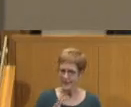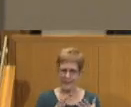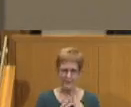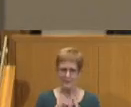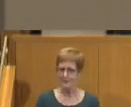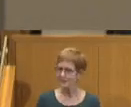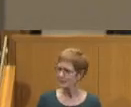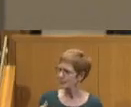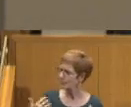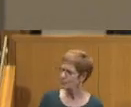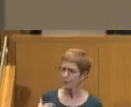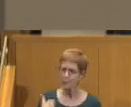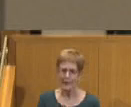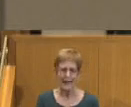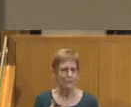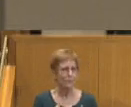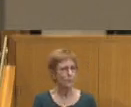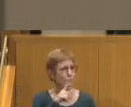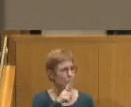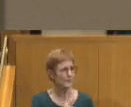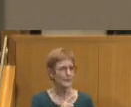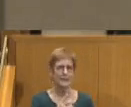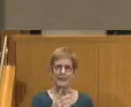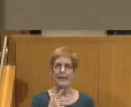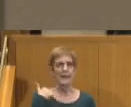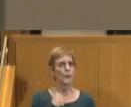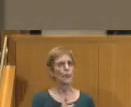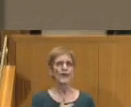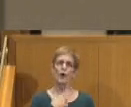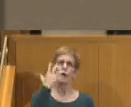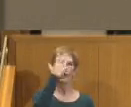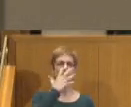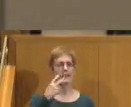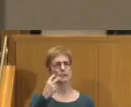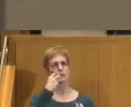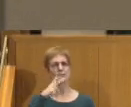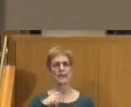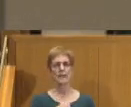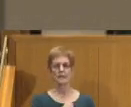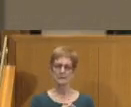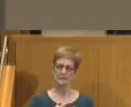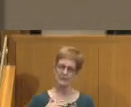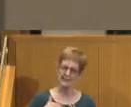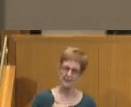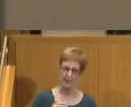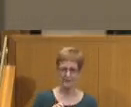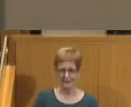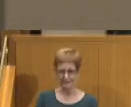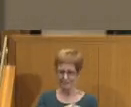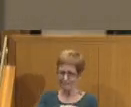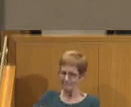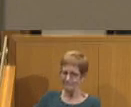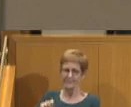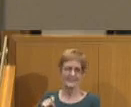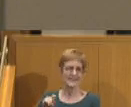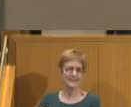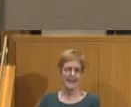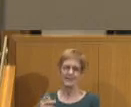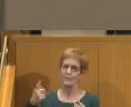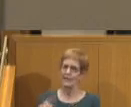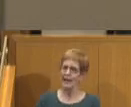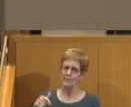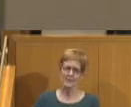He has been my rock and my support and my cheerleader, and he has never wavered in his support of this, of me doing this job, which is saying a lot,